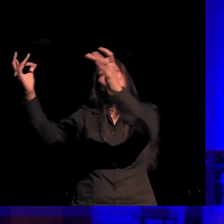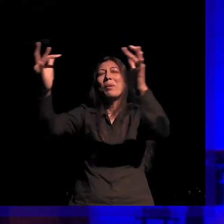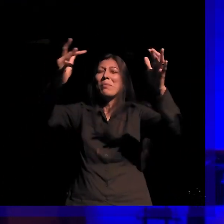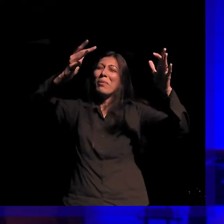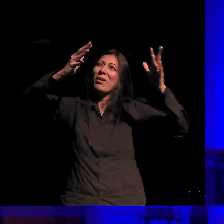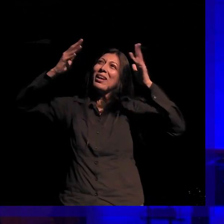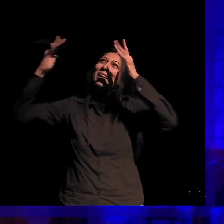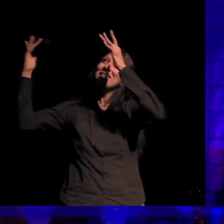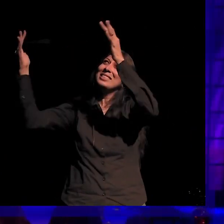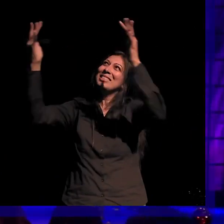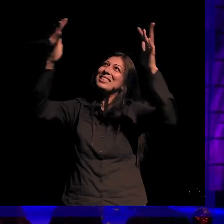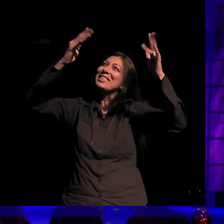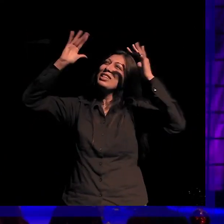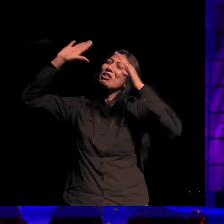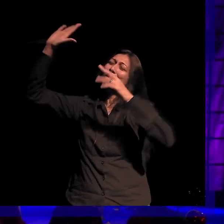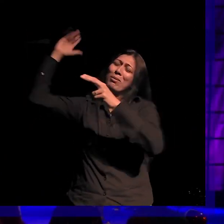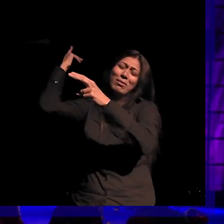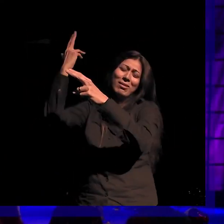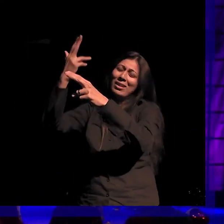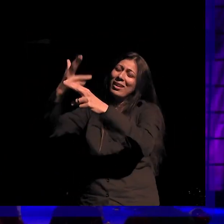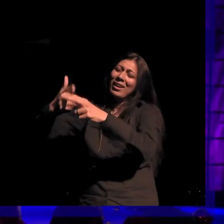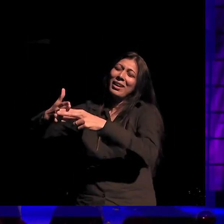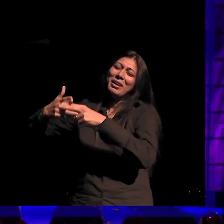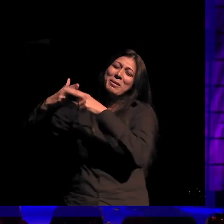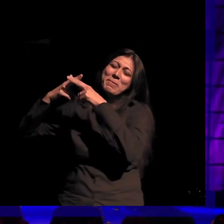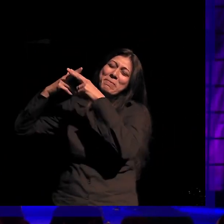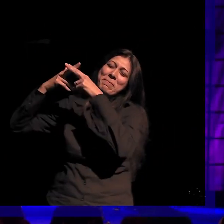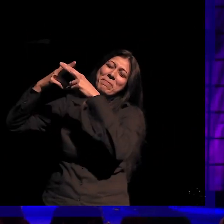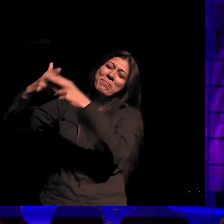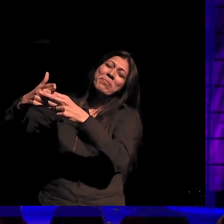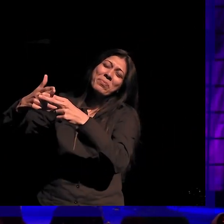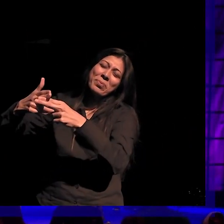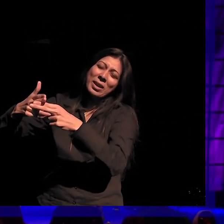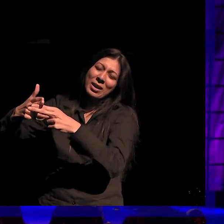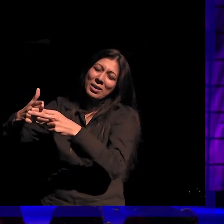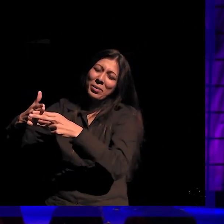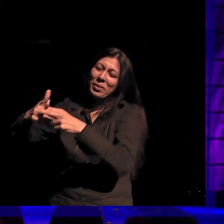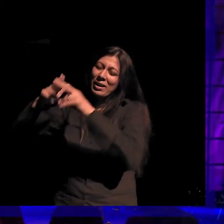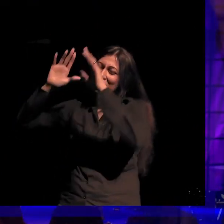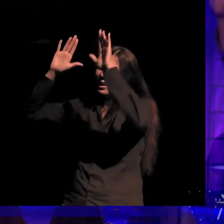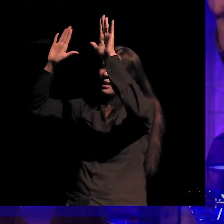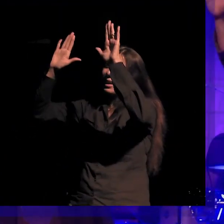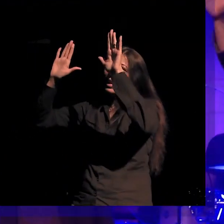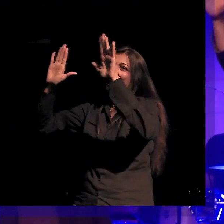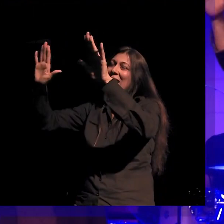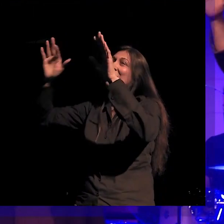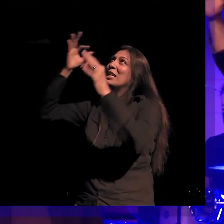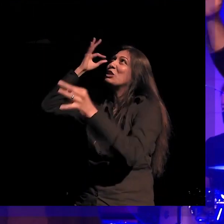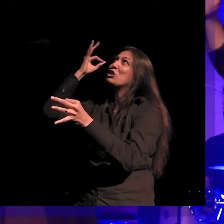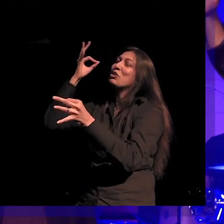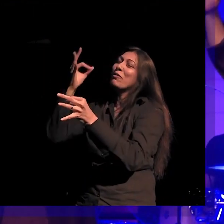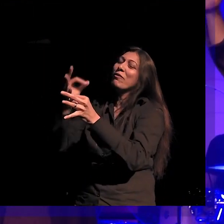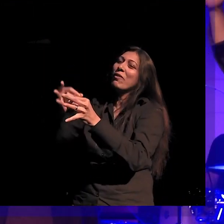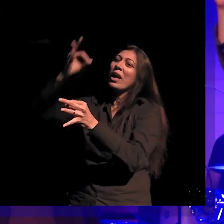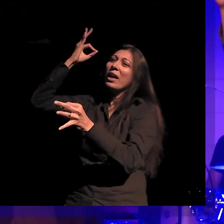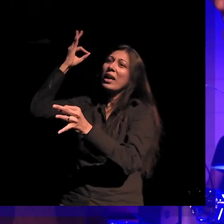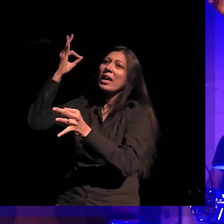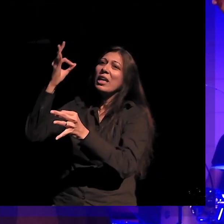same I will praise your name forever. Every season, great.